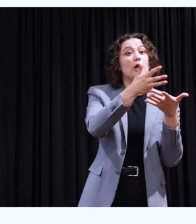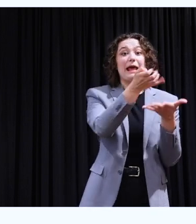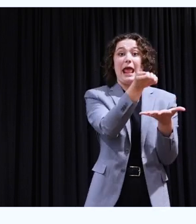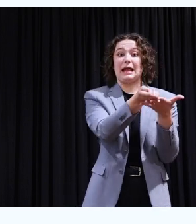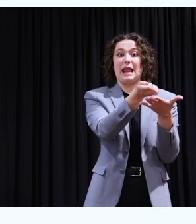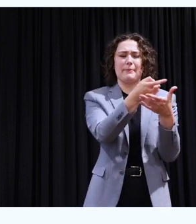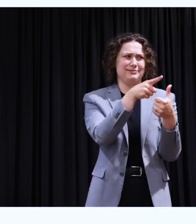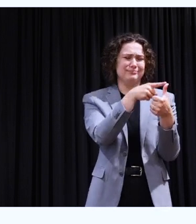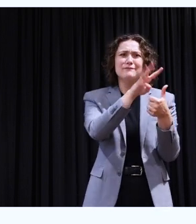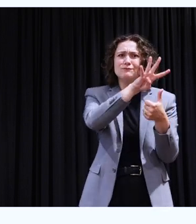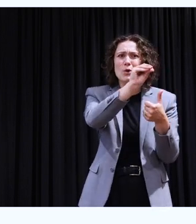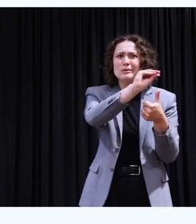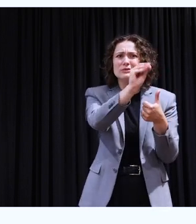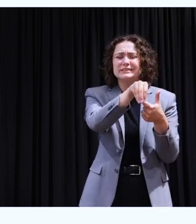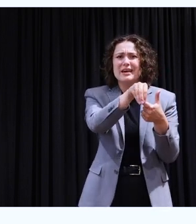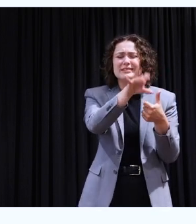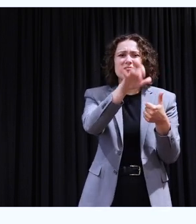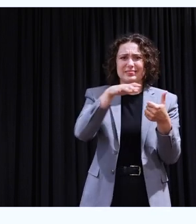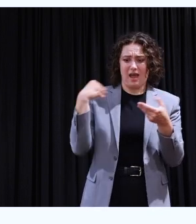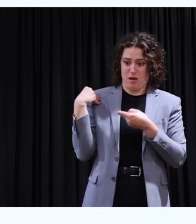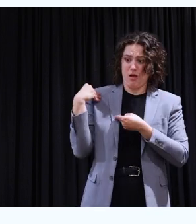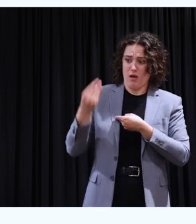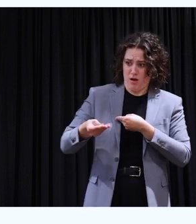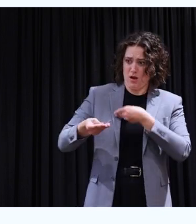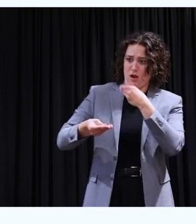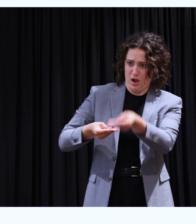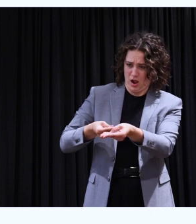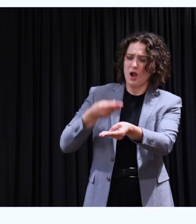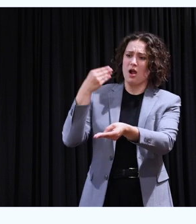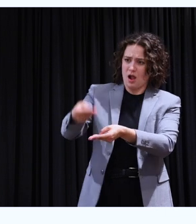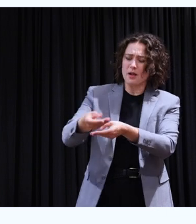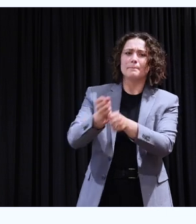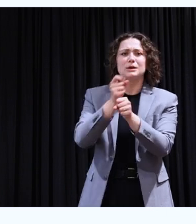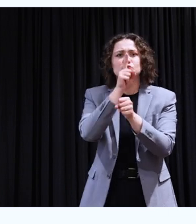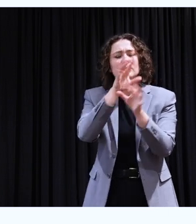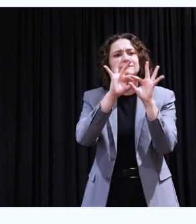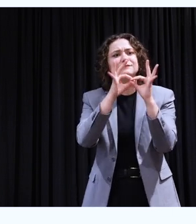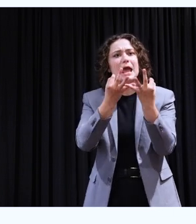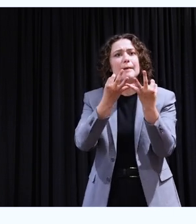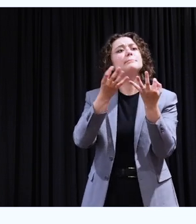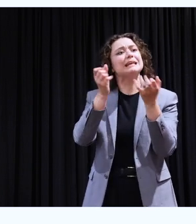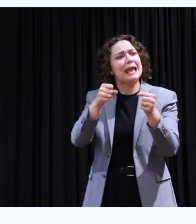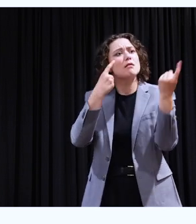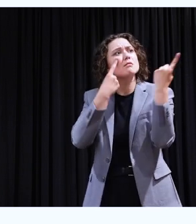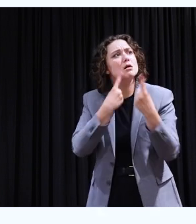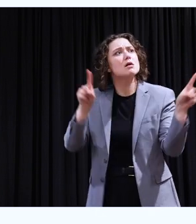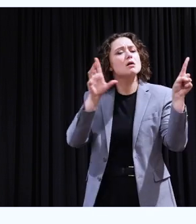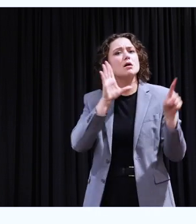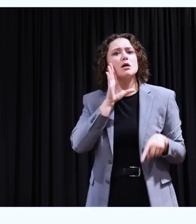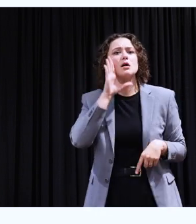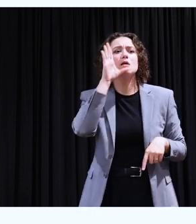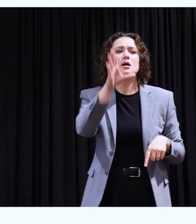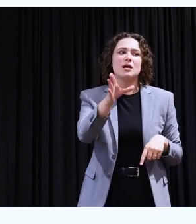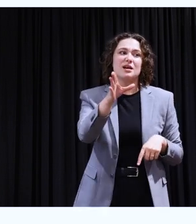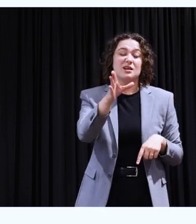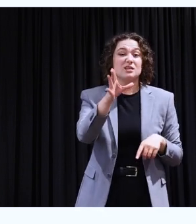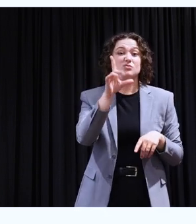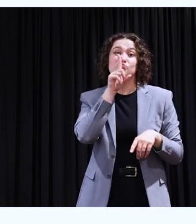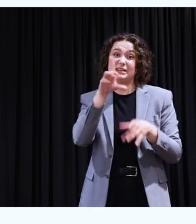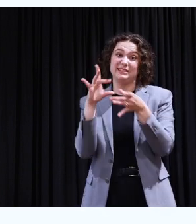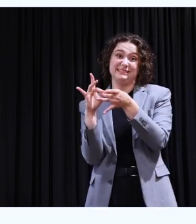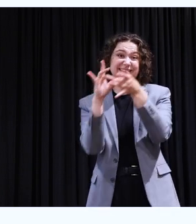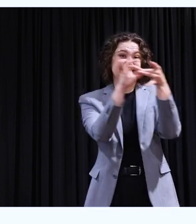that legacy of wanting to make sure that your family has what they need to be successful down the line. And a lot of that is attributed with